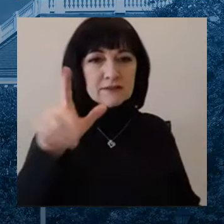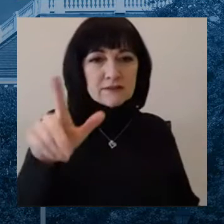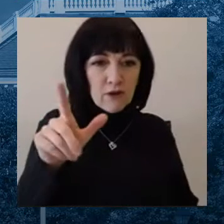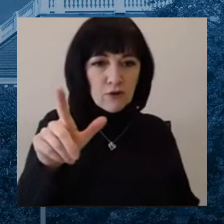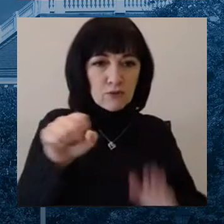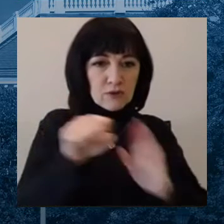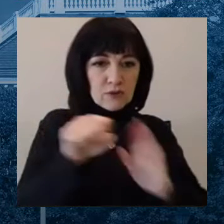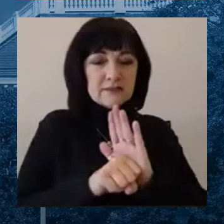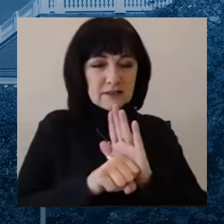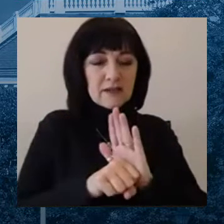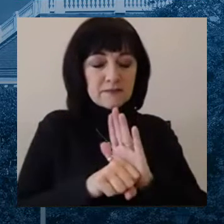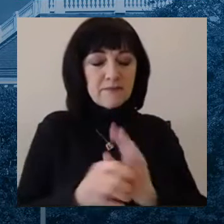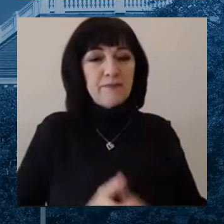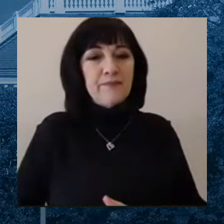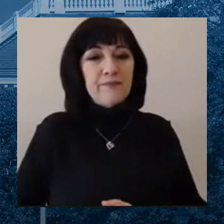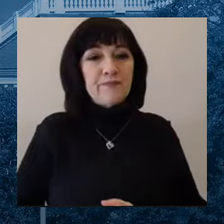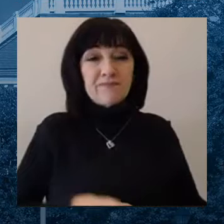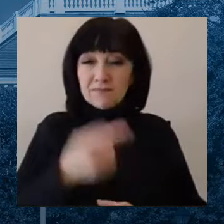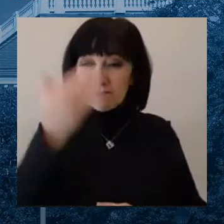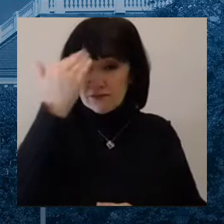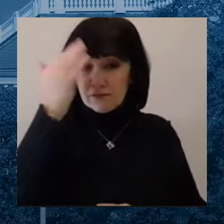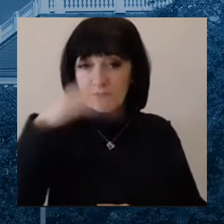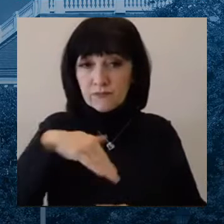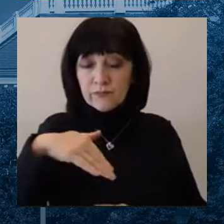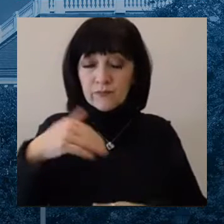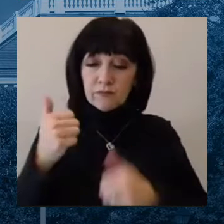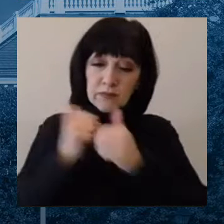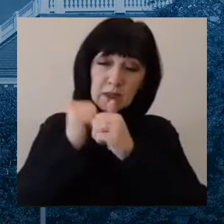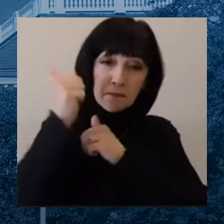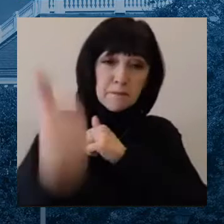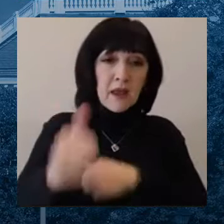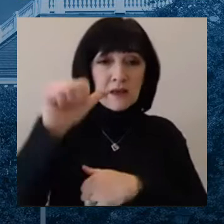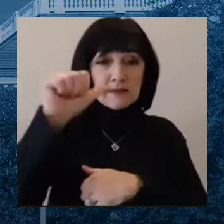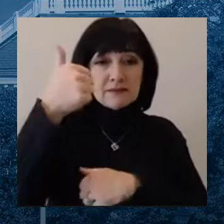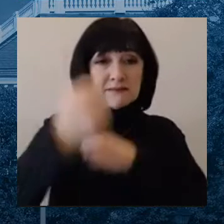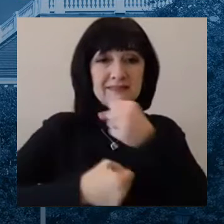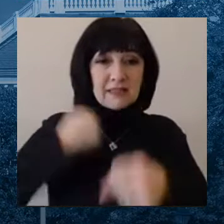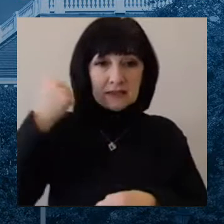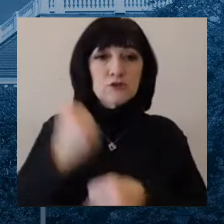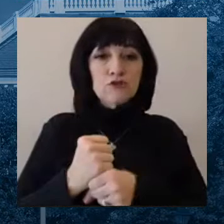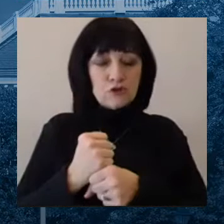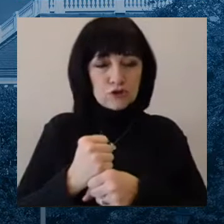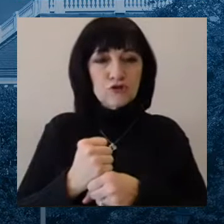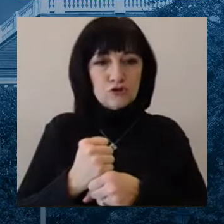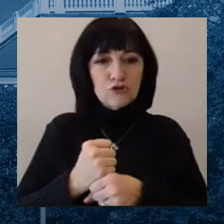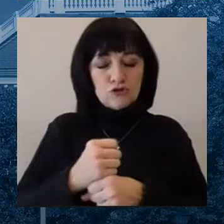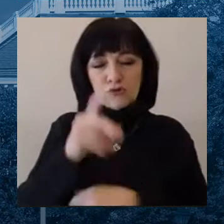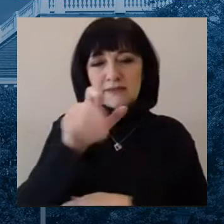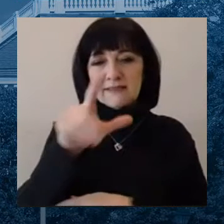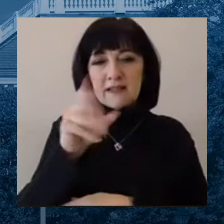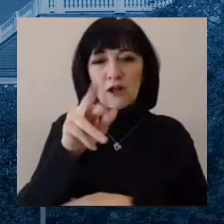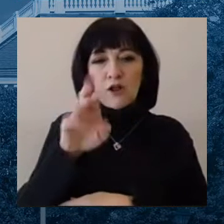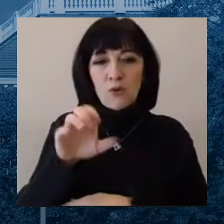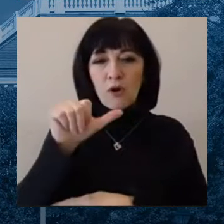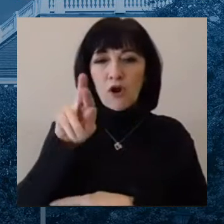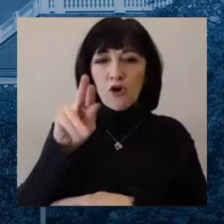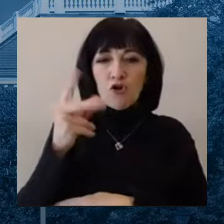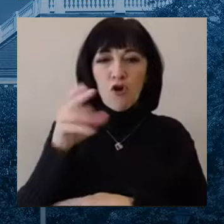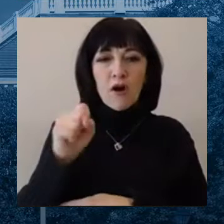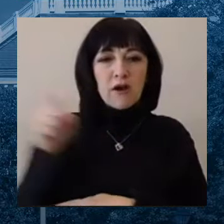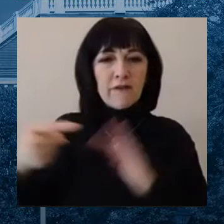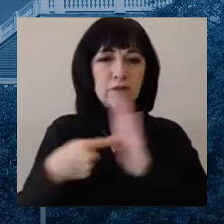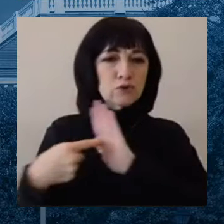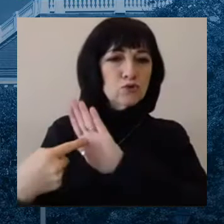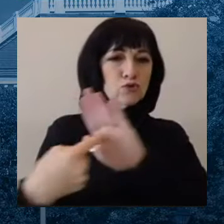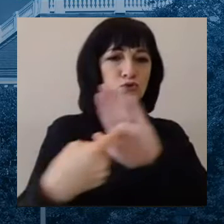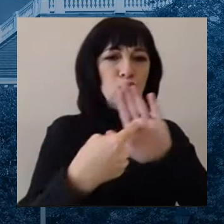more than a decade, the Delaware Public Archives has annually commemorated Black History Month with the unveiling of an exhibit